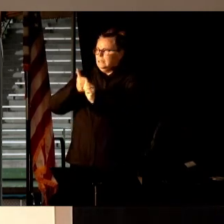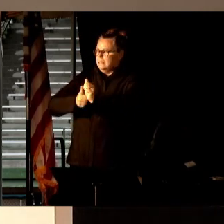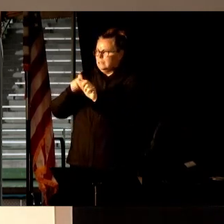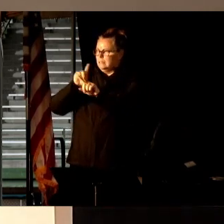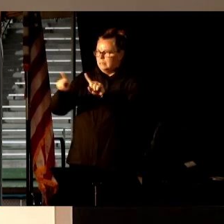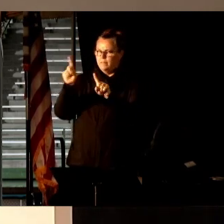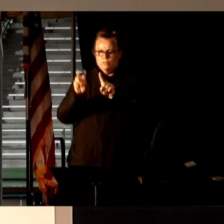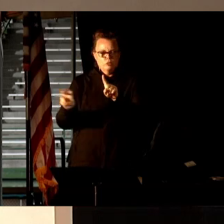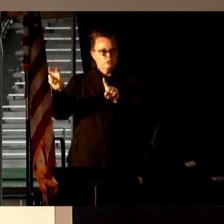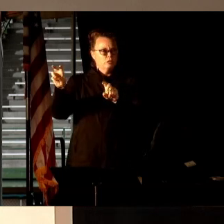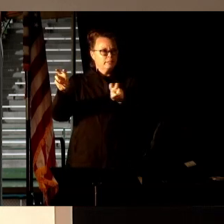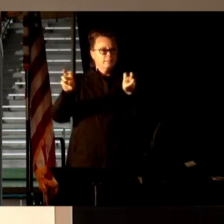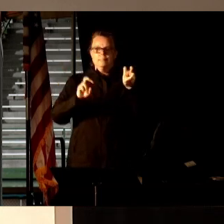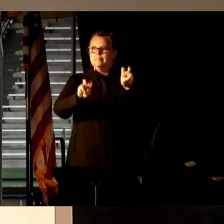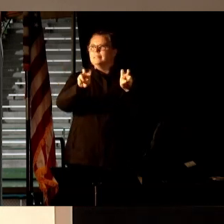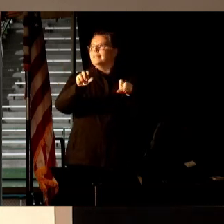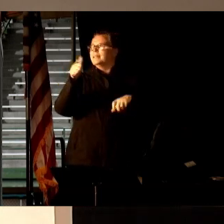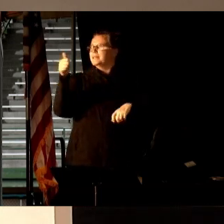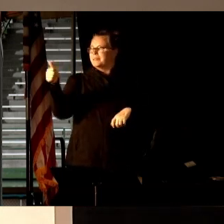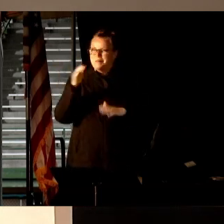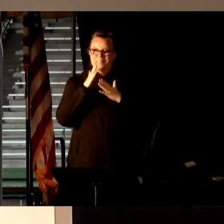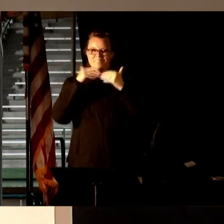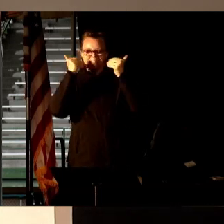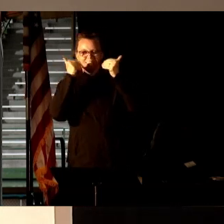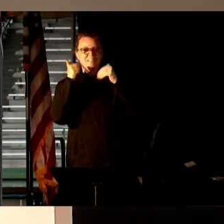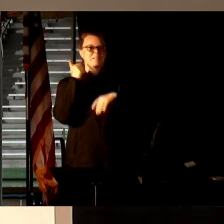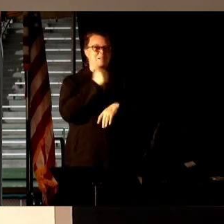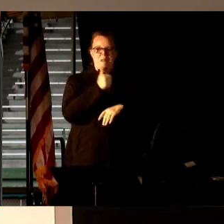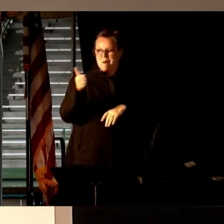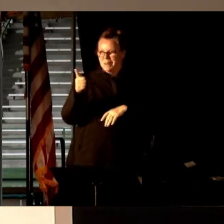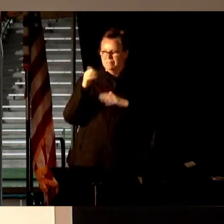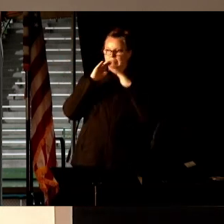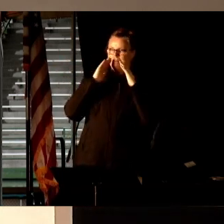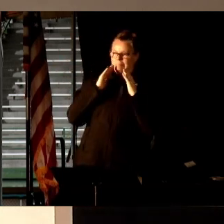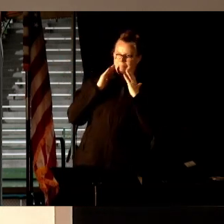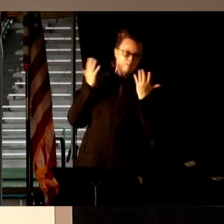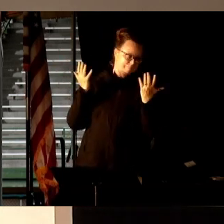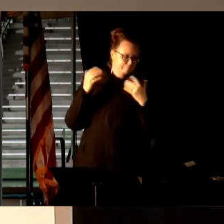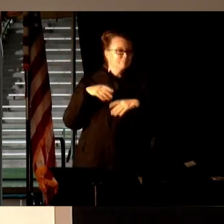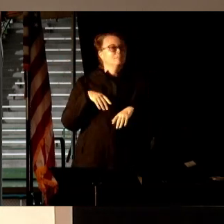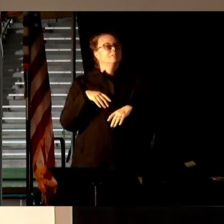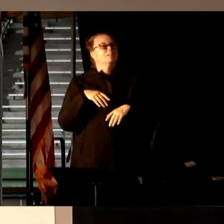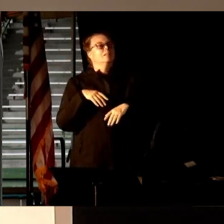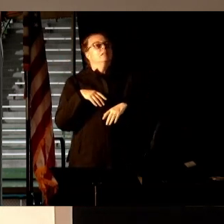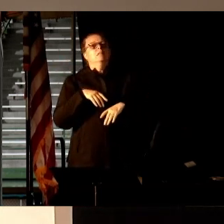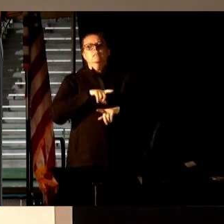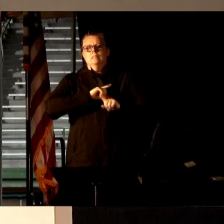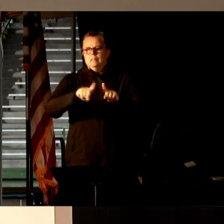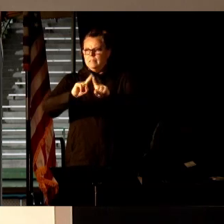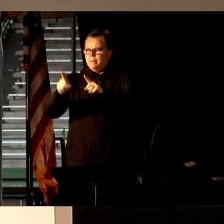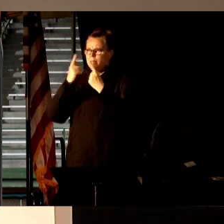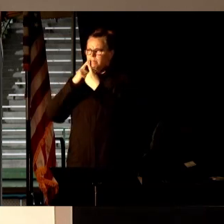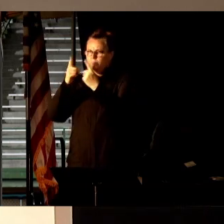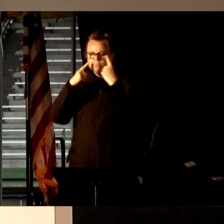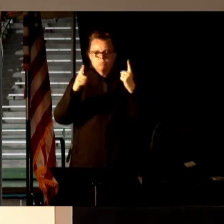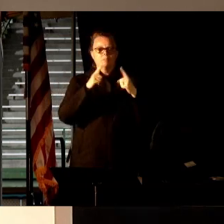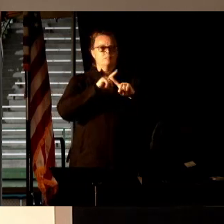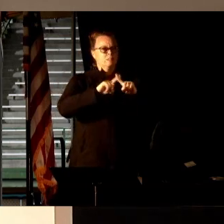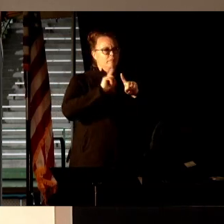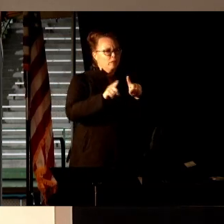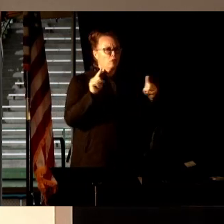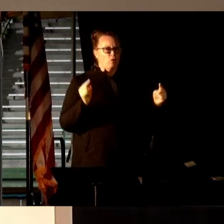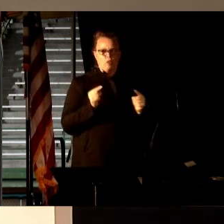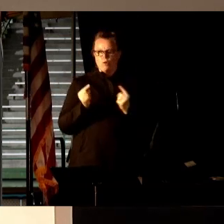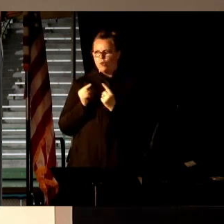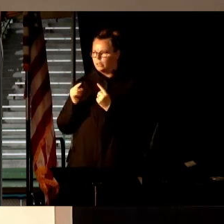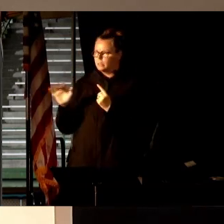each person with their own smiles and their own frowns, as Ms. Martin would say, a different set of accomplishments and hurts for each cap facing me